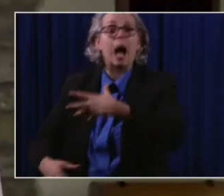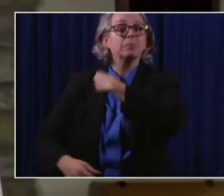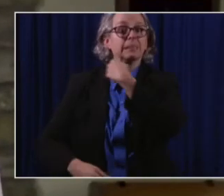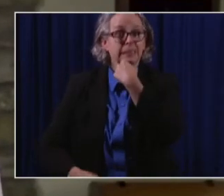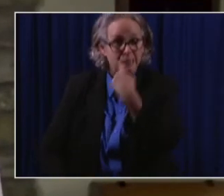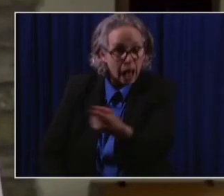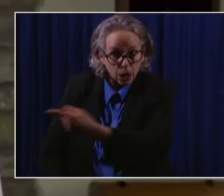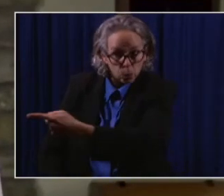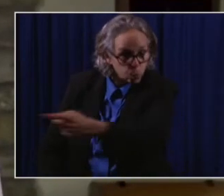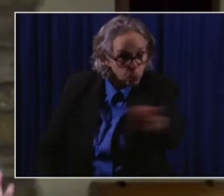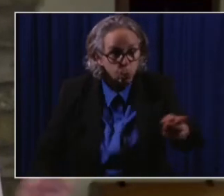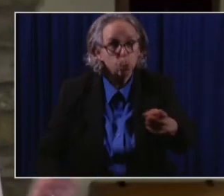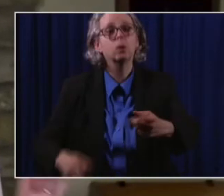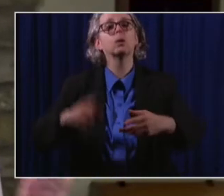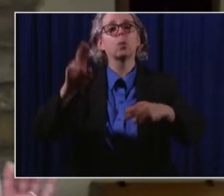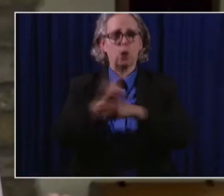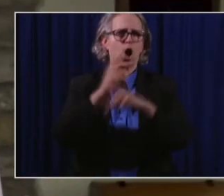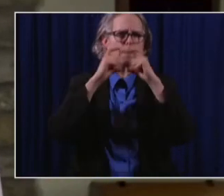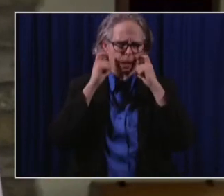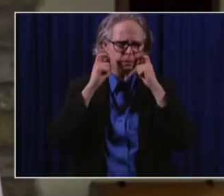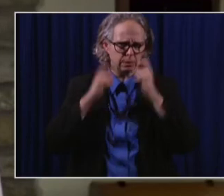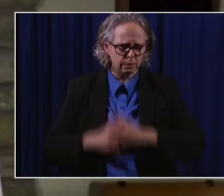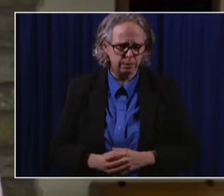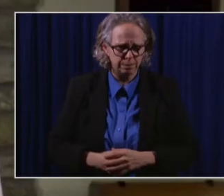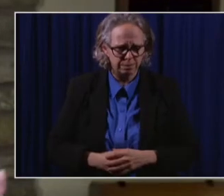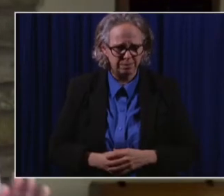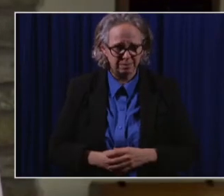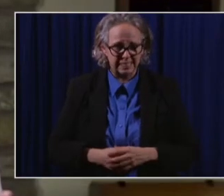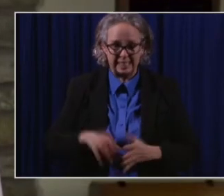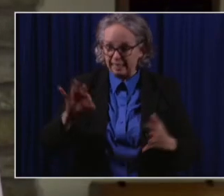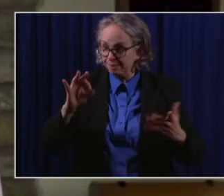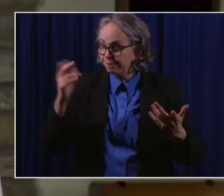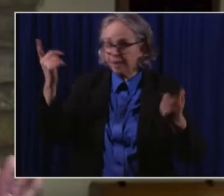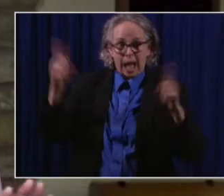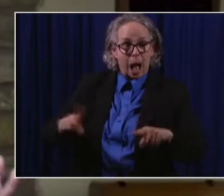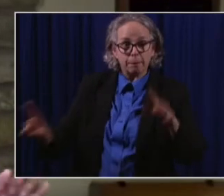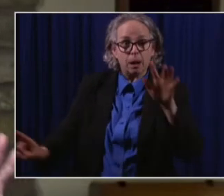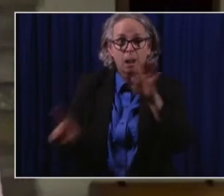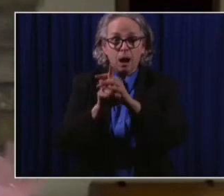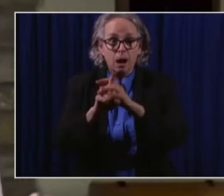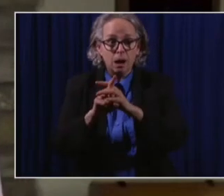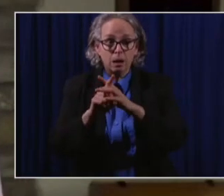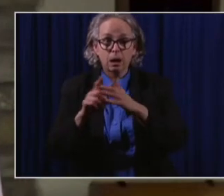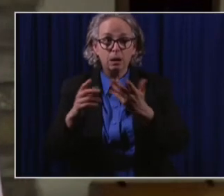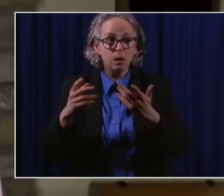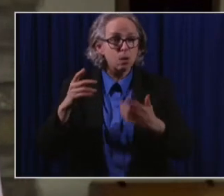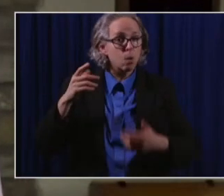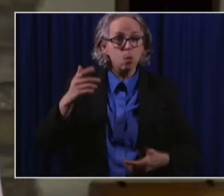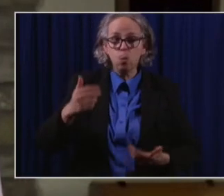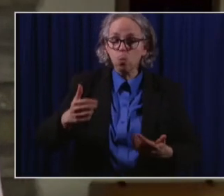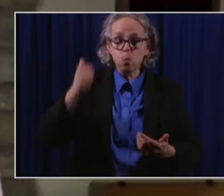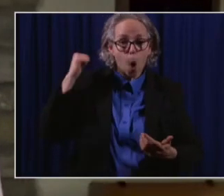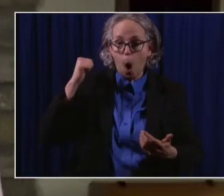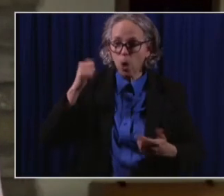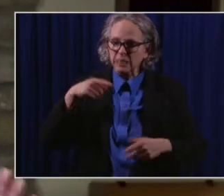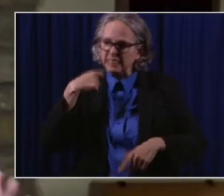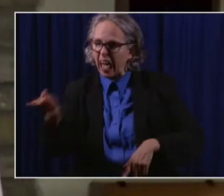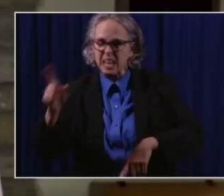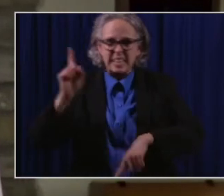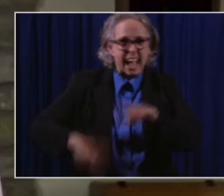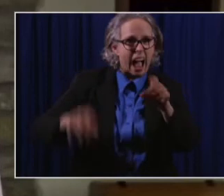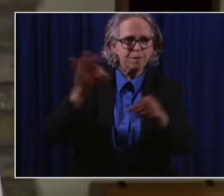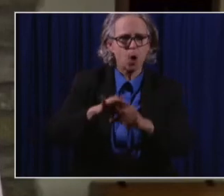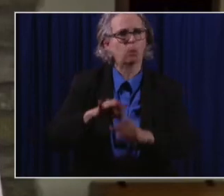throw that person out? You're going to tell them you cannot vote. It's election day, whatever day it is. And you're not going to vote. We're not going to allow you to vote